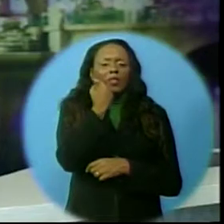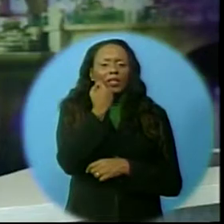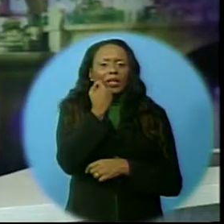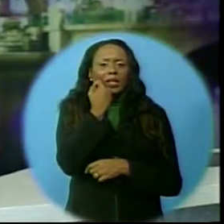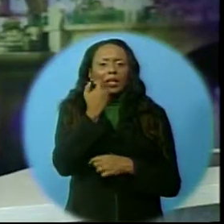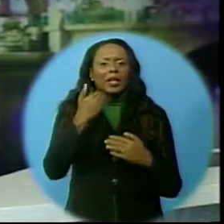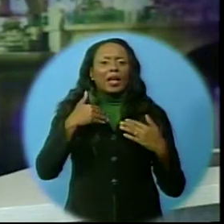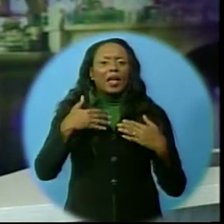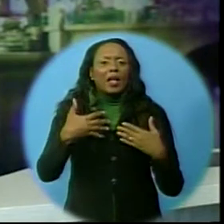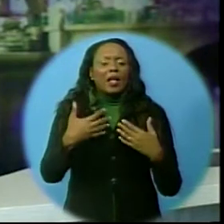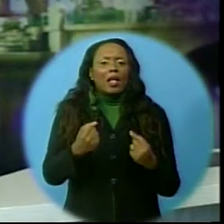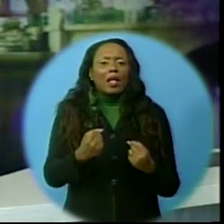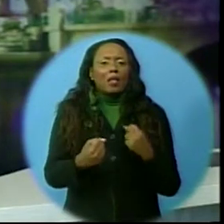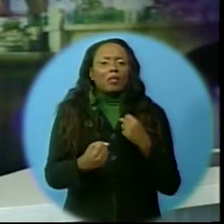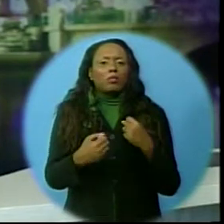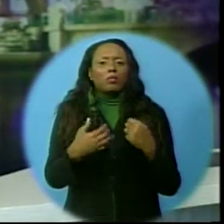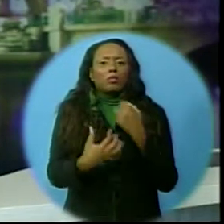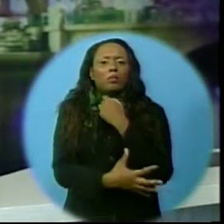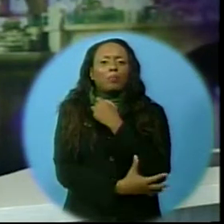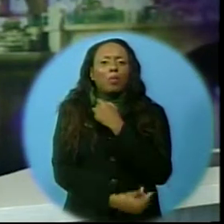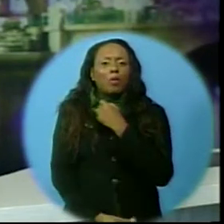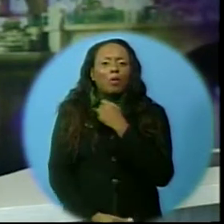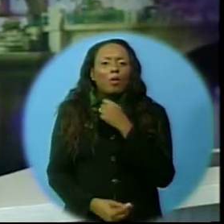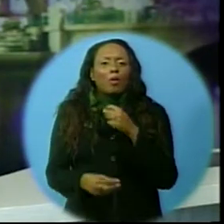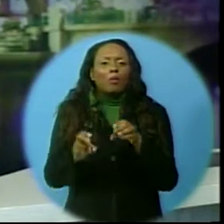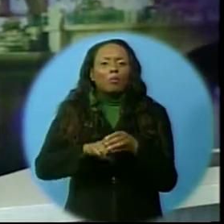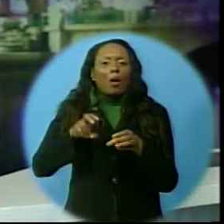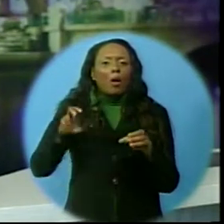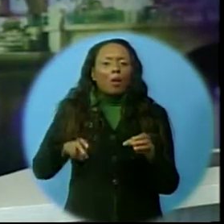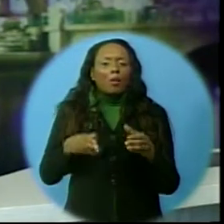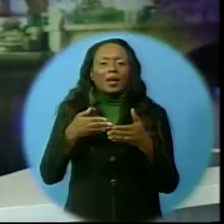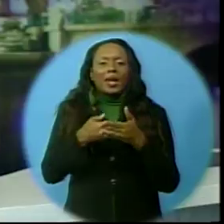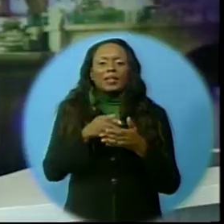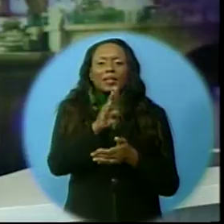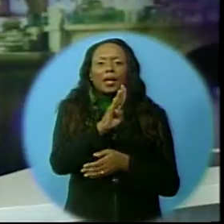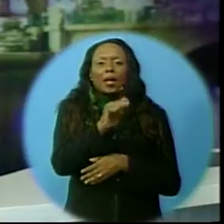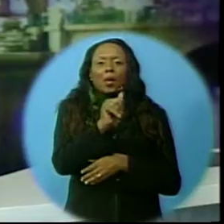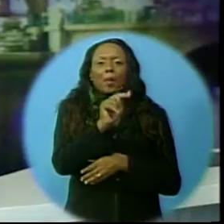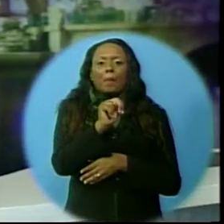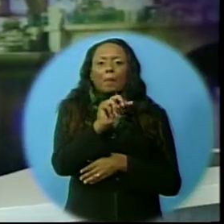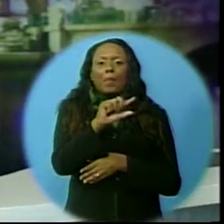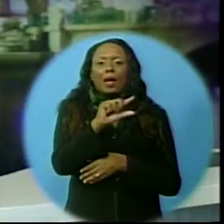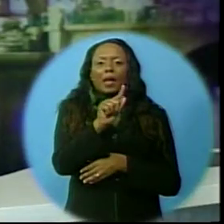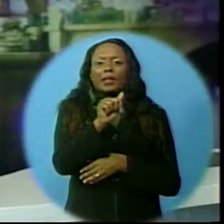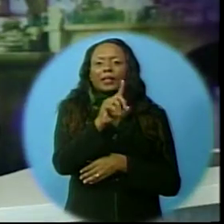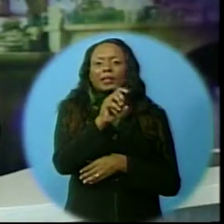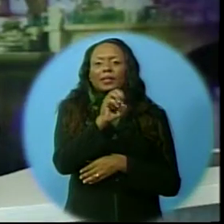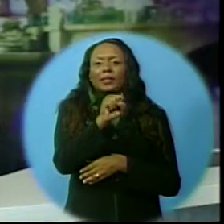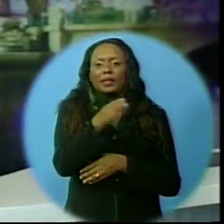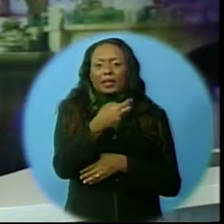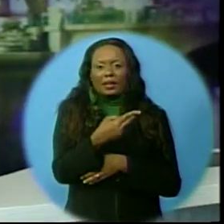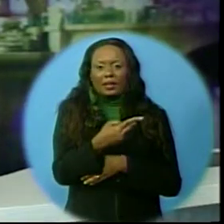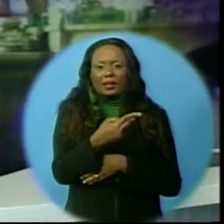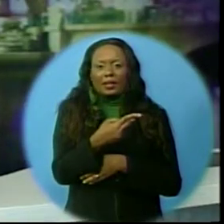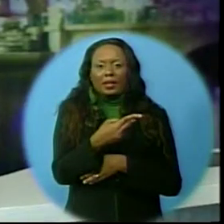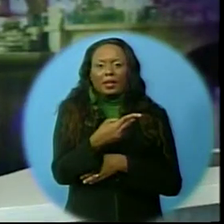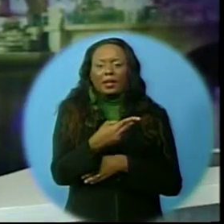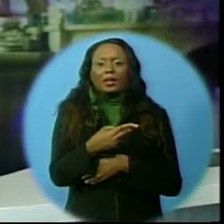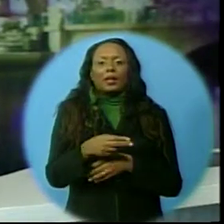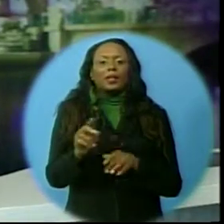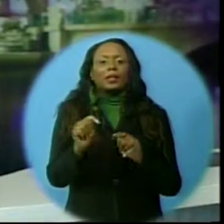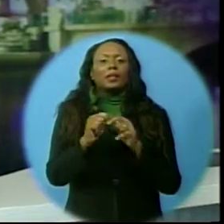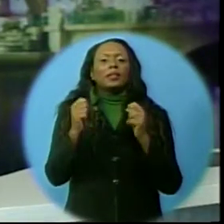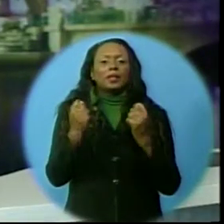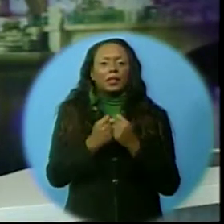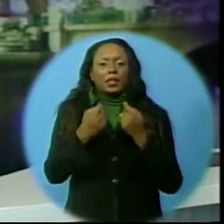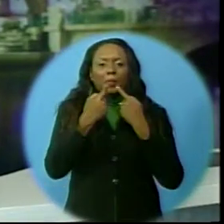poor run of form recently, in which he was dropped for the series against Bangladesh. This was revealed by Chairman of Selectors Clive Lloyd during that media